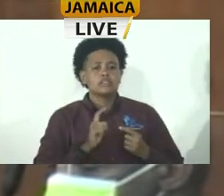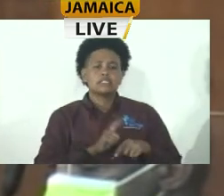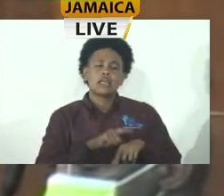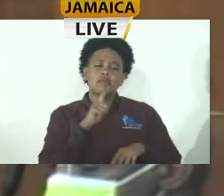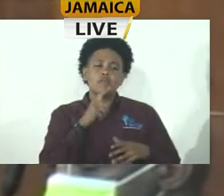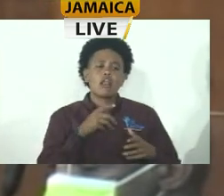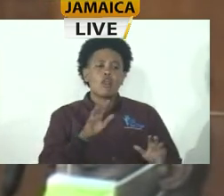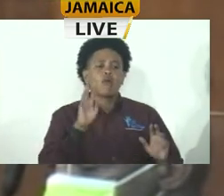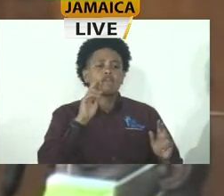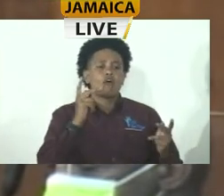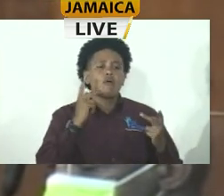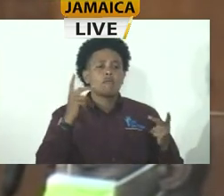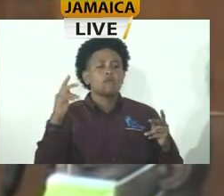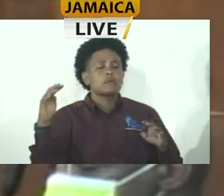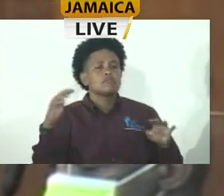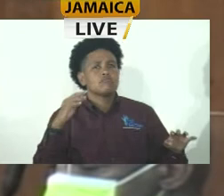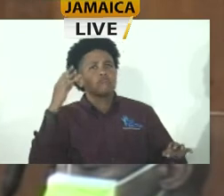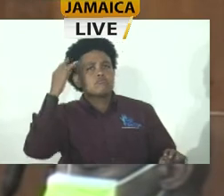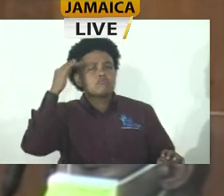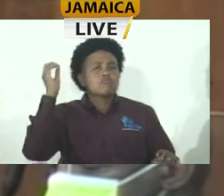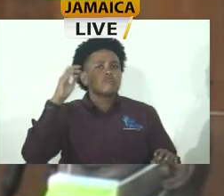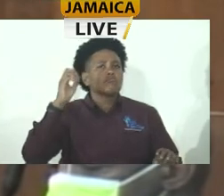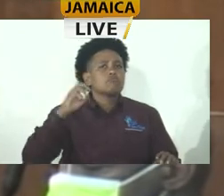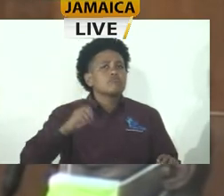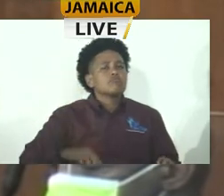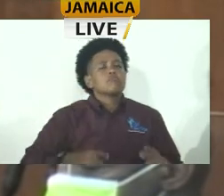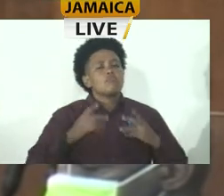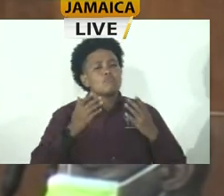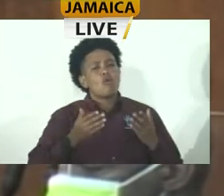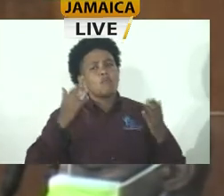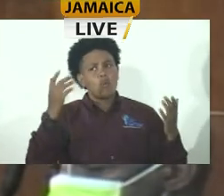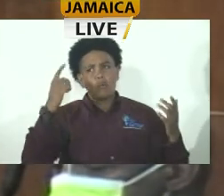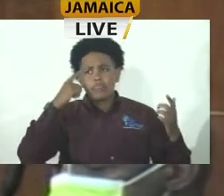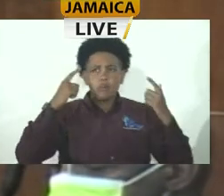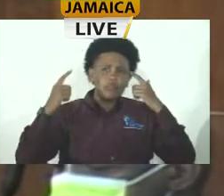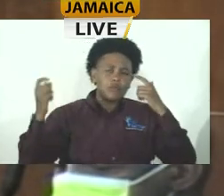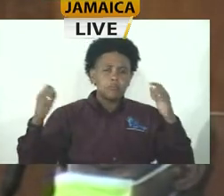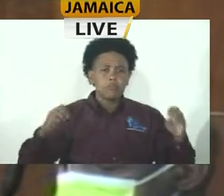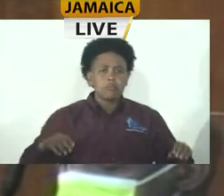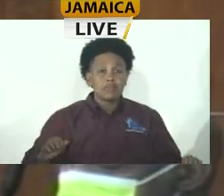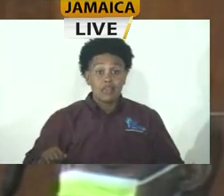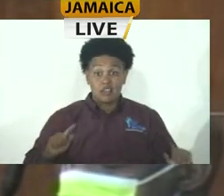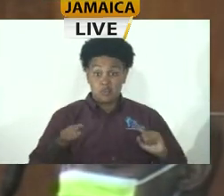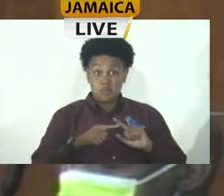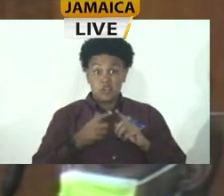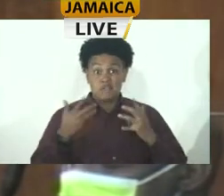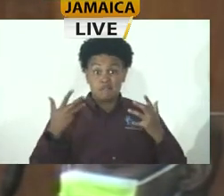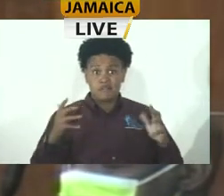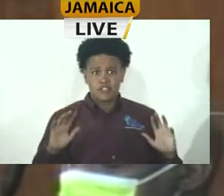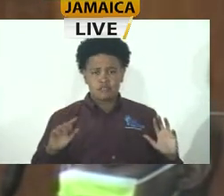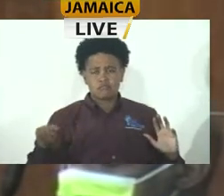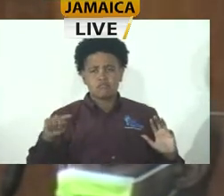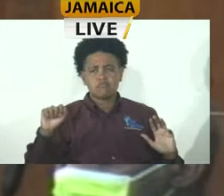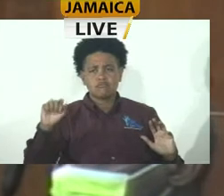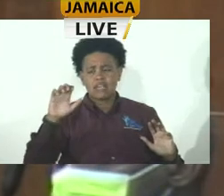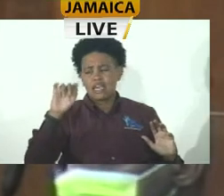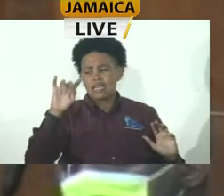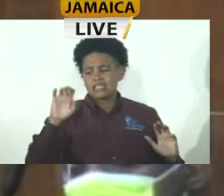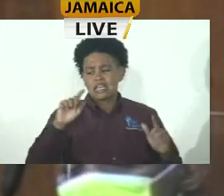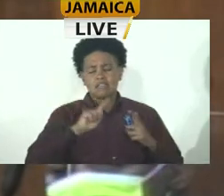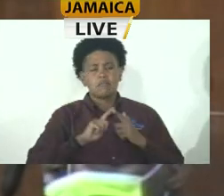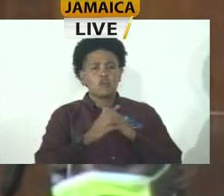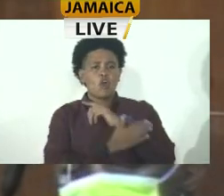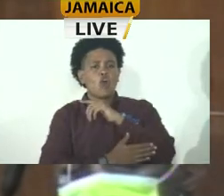for the public to weigh in on the proposals madam speaker at the end of the day the executive and the